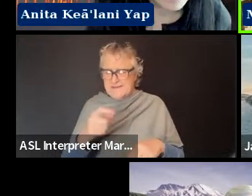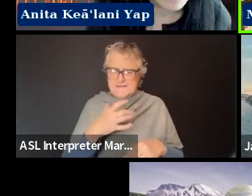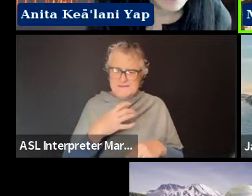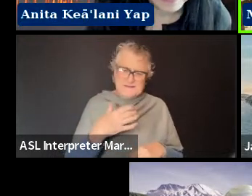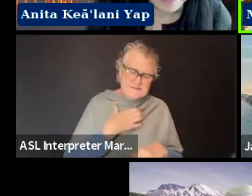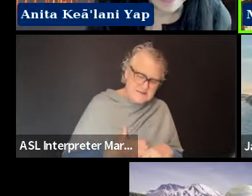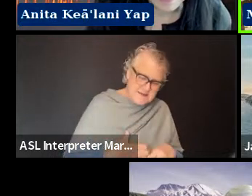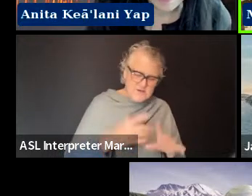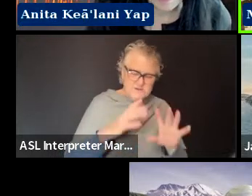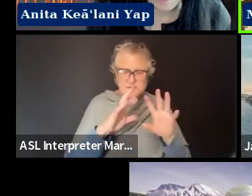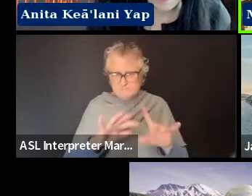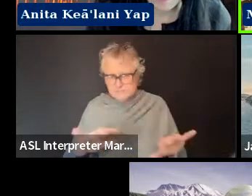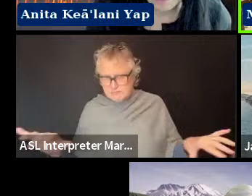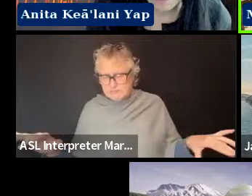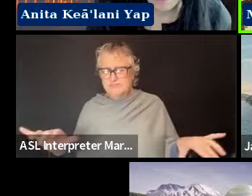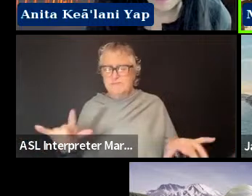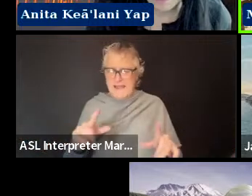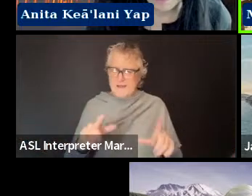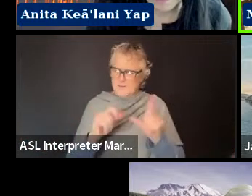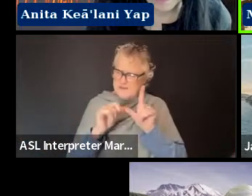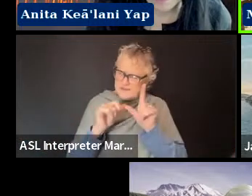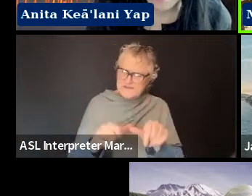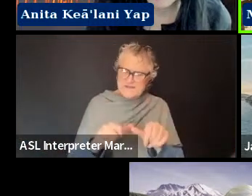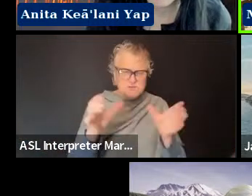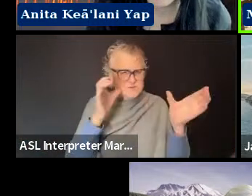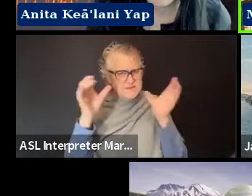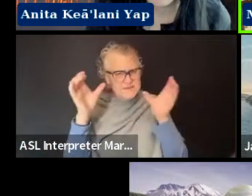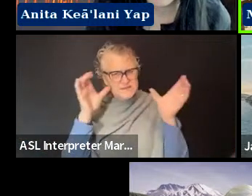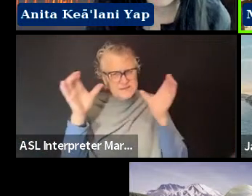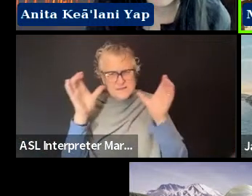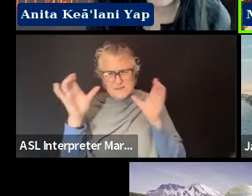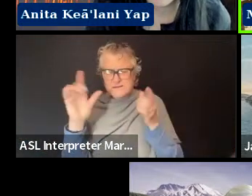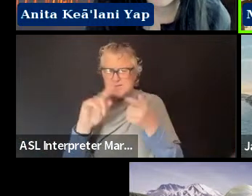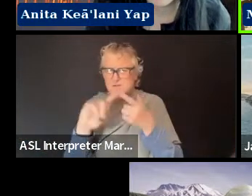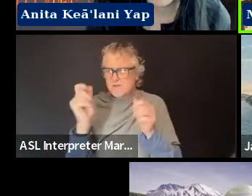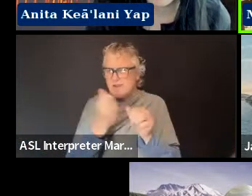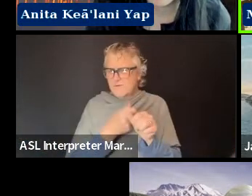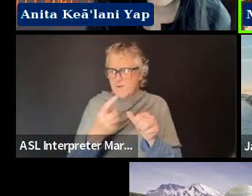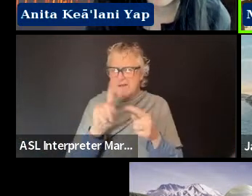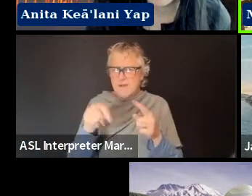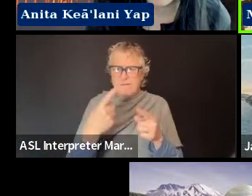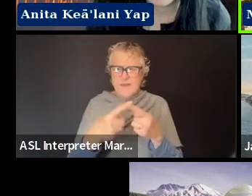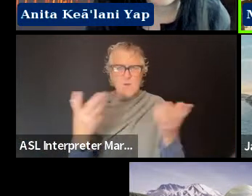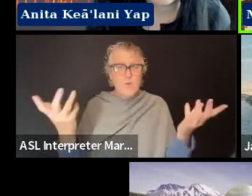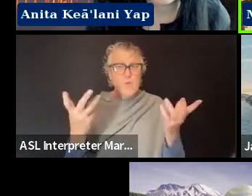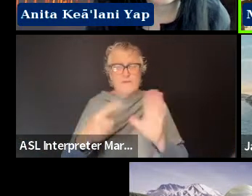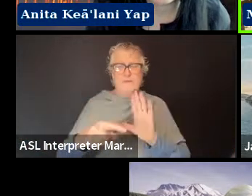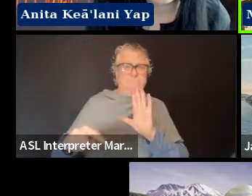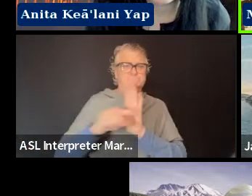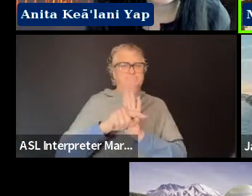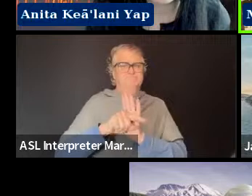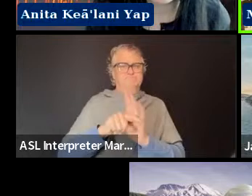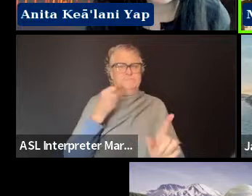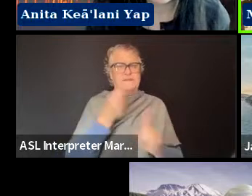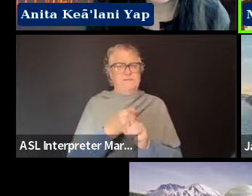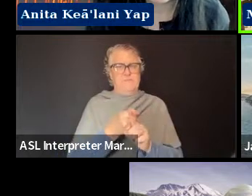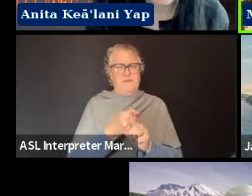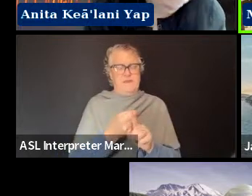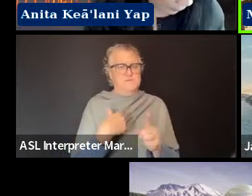to everyone about what are some of those adverse impacts that we want to avoid.